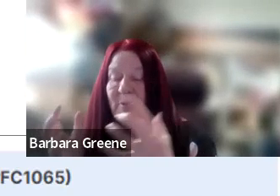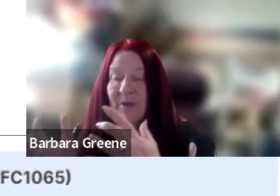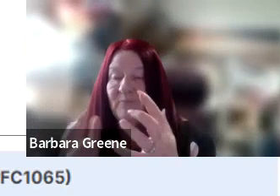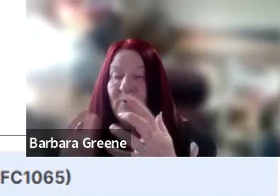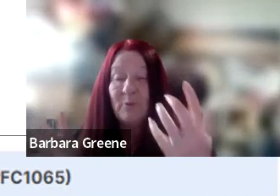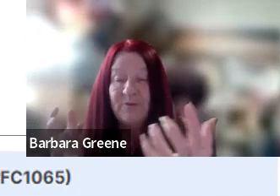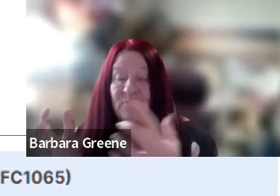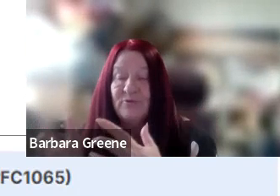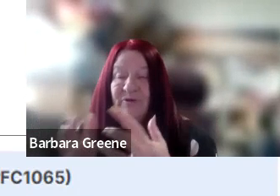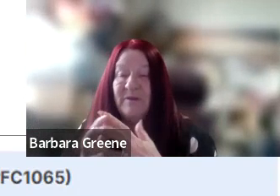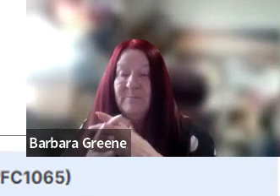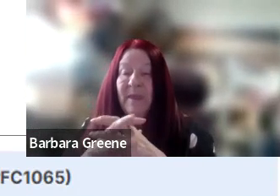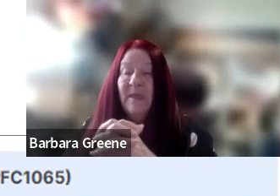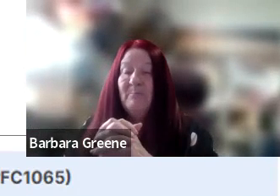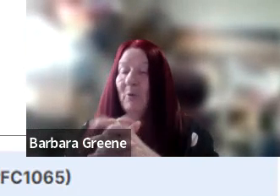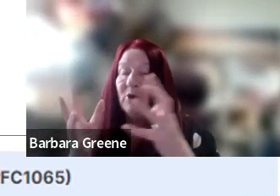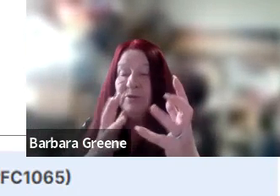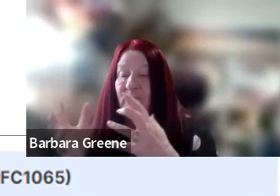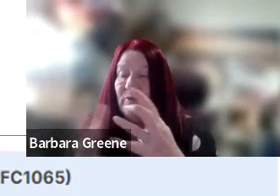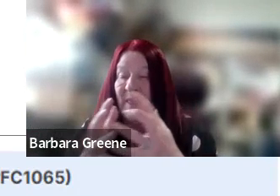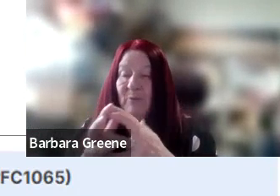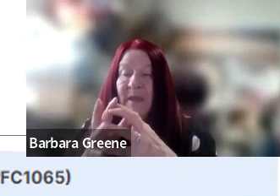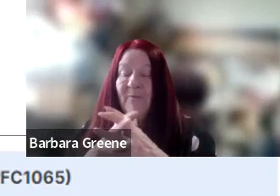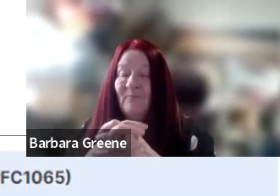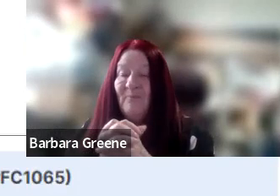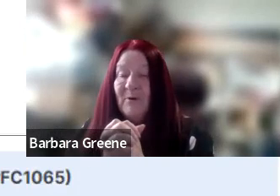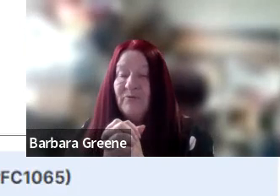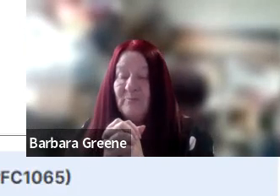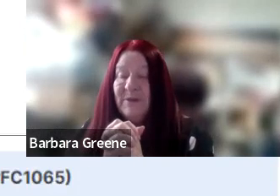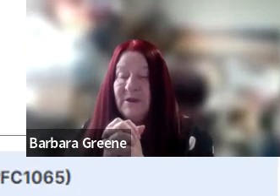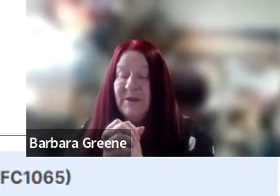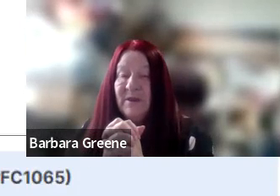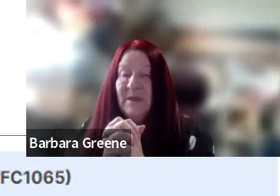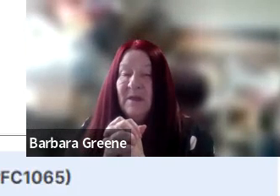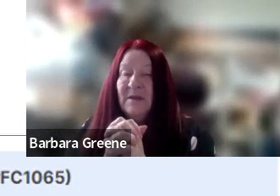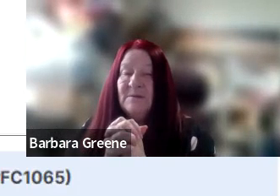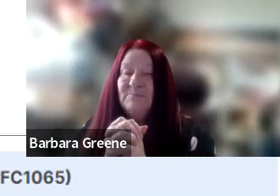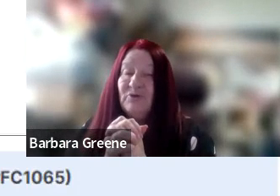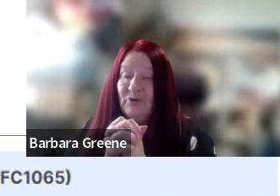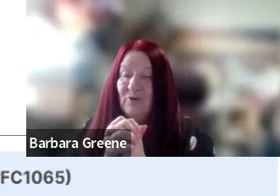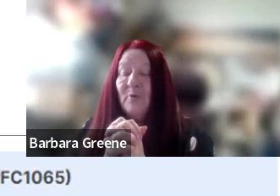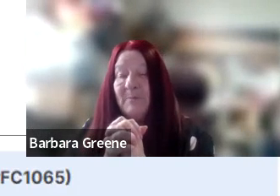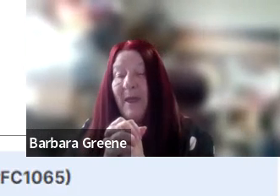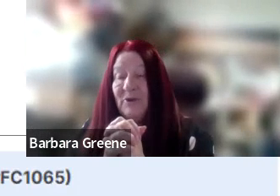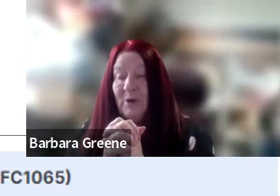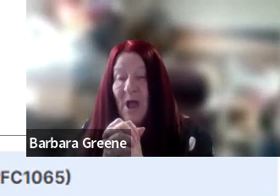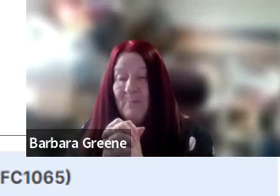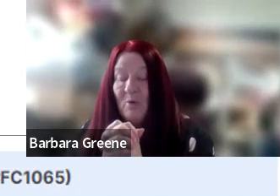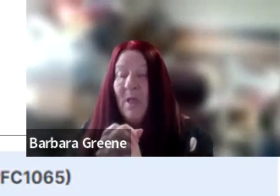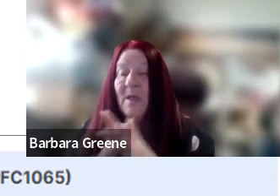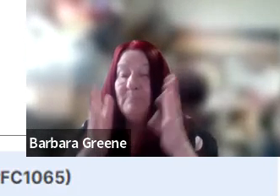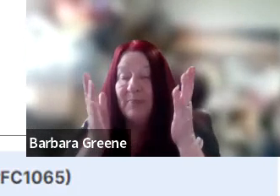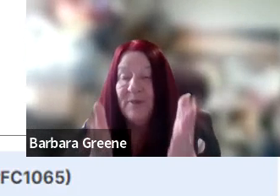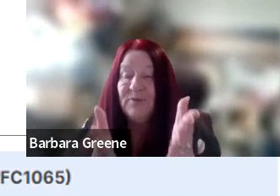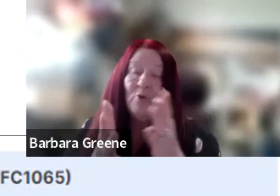intuition from the rest of their team. But we couldn't do that. We have far too many to do, so we might do a